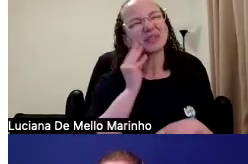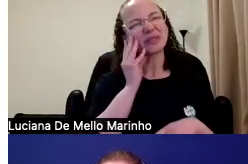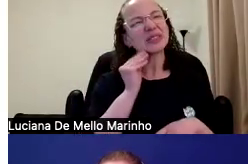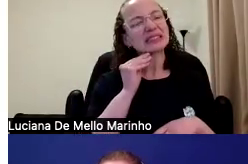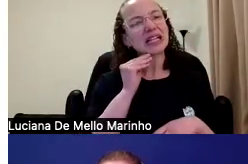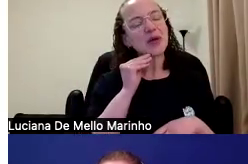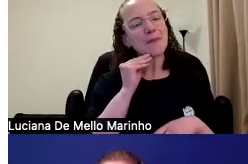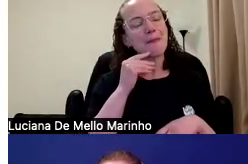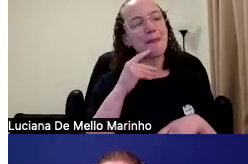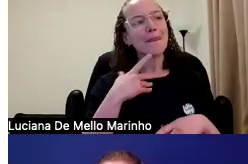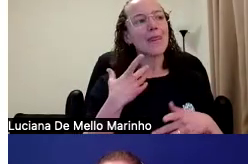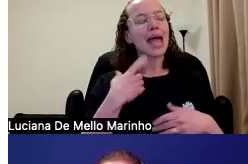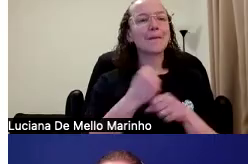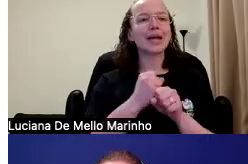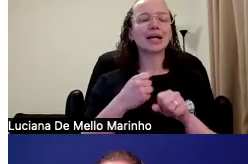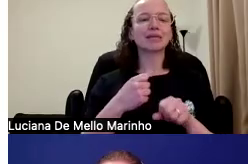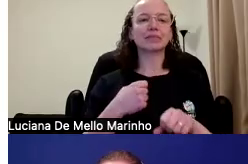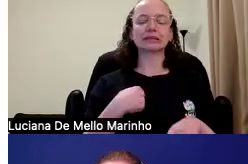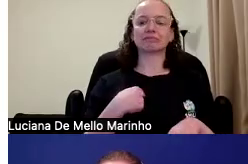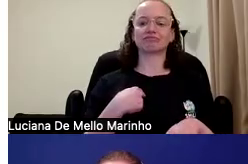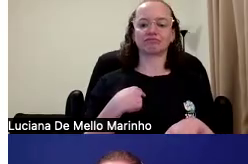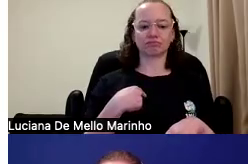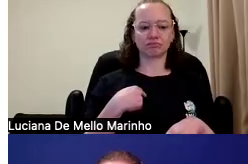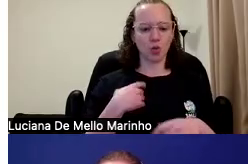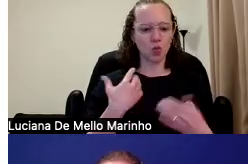that unfortunately their experiences